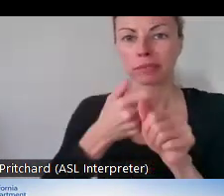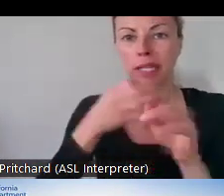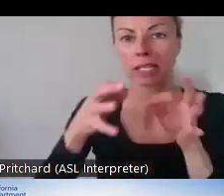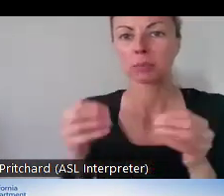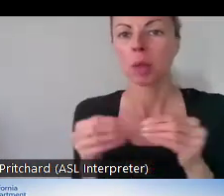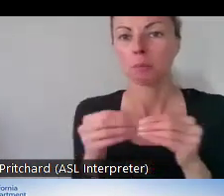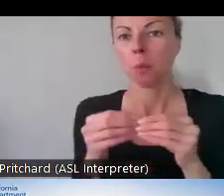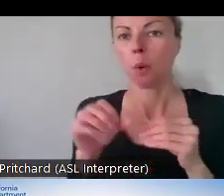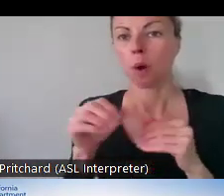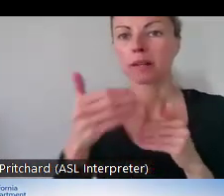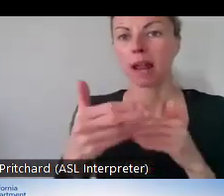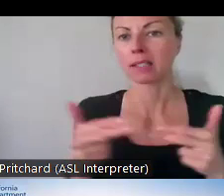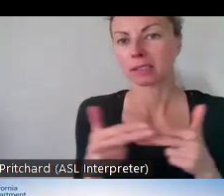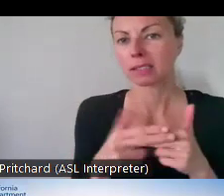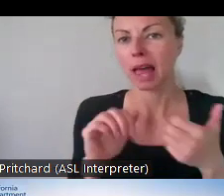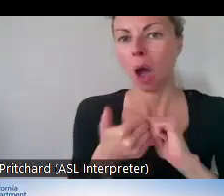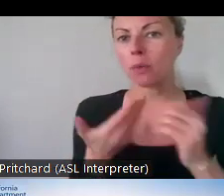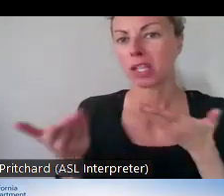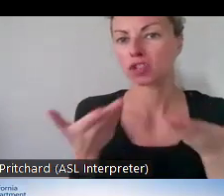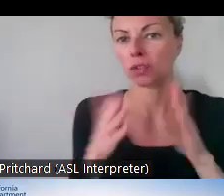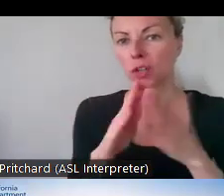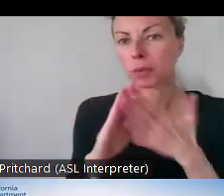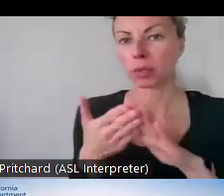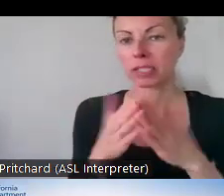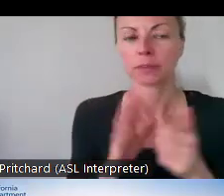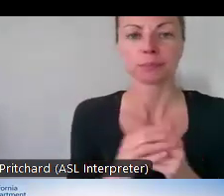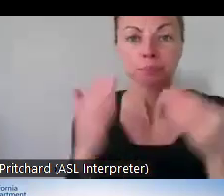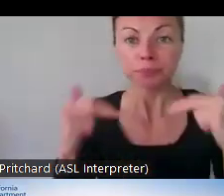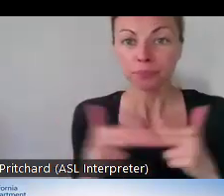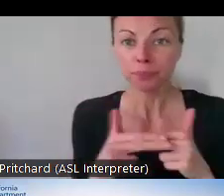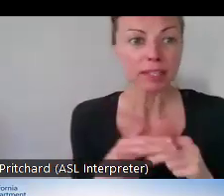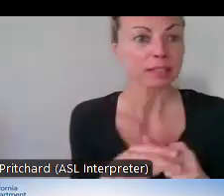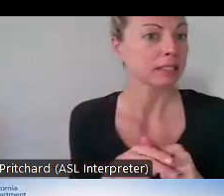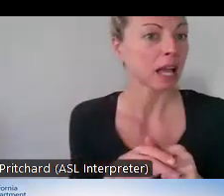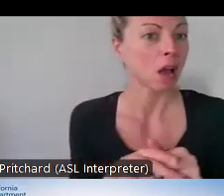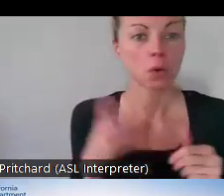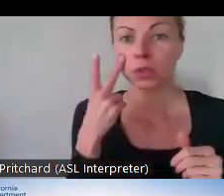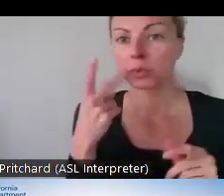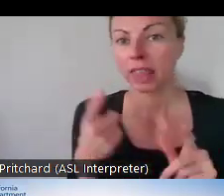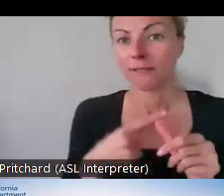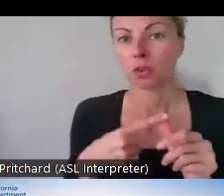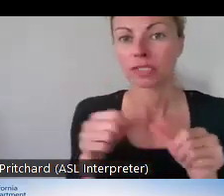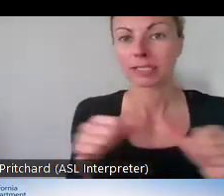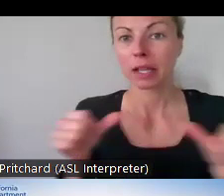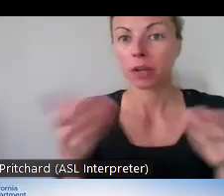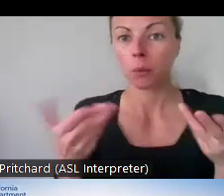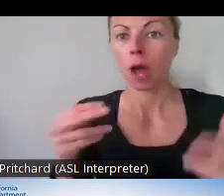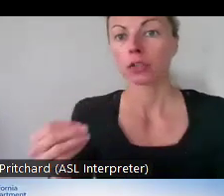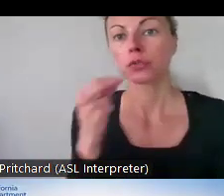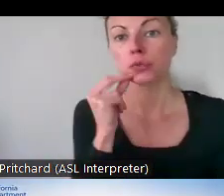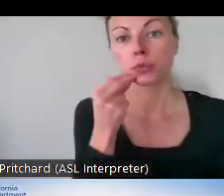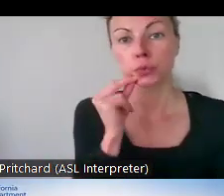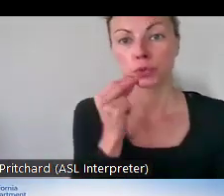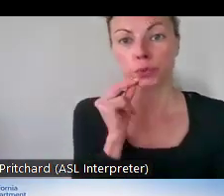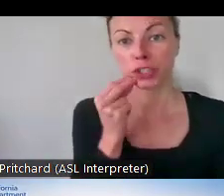and how they serve community needs. So for the next slide, our first area is nutrition, a fundamental